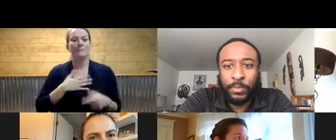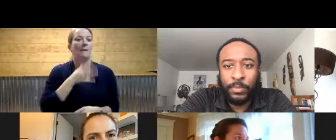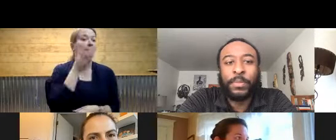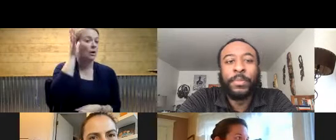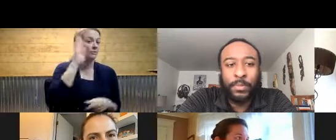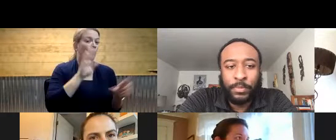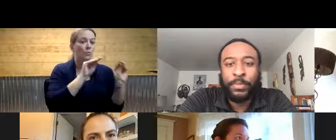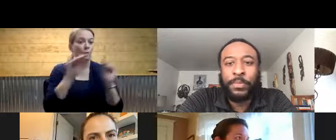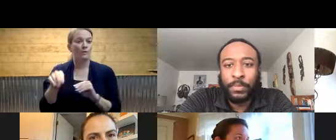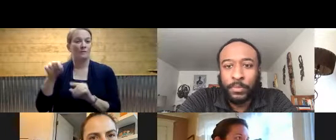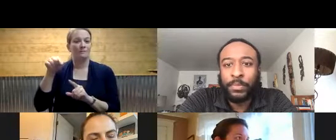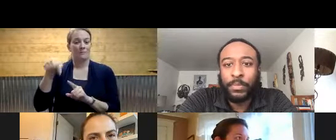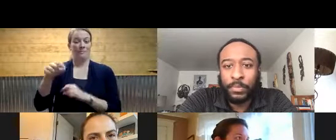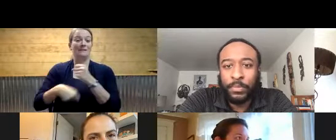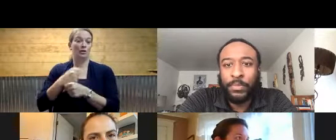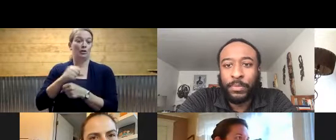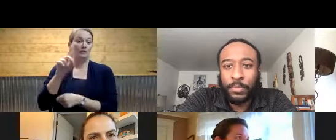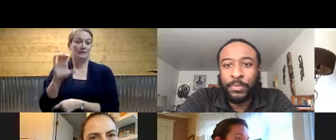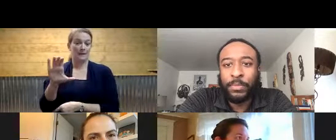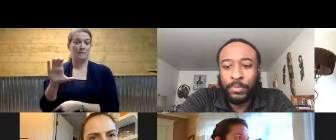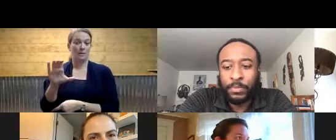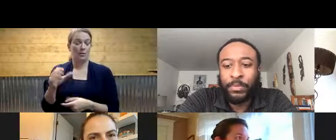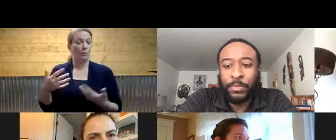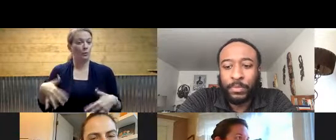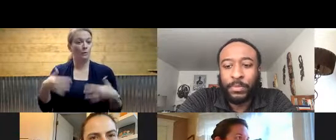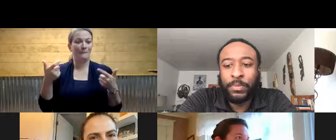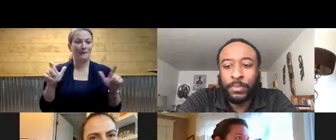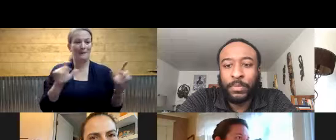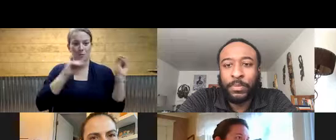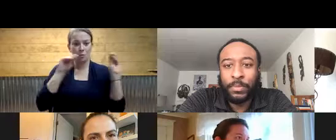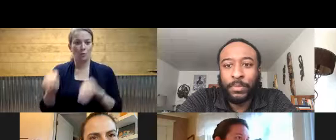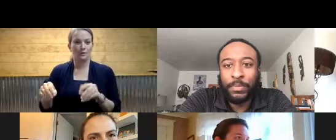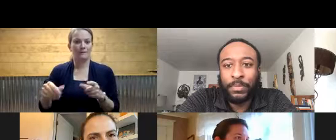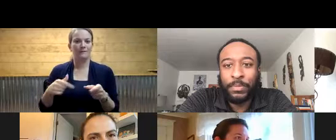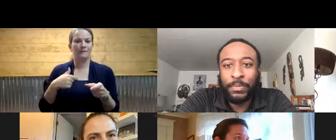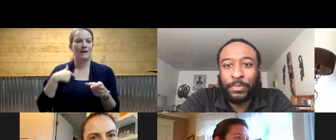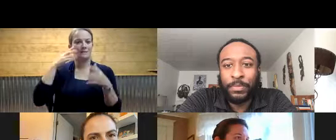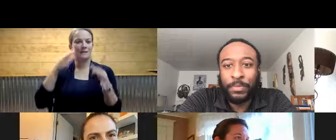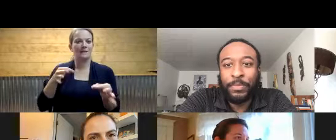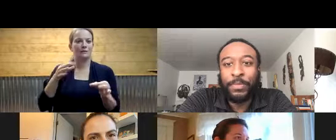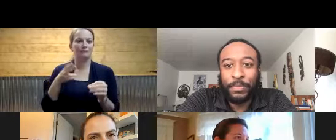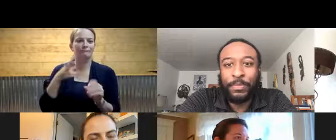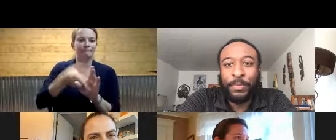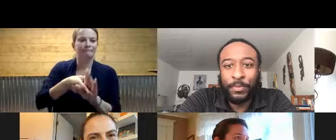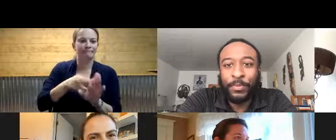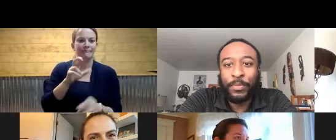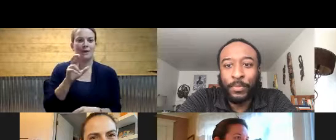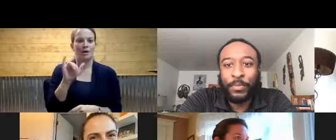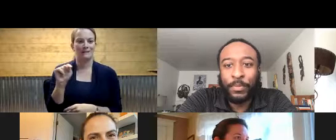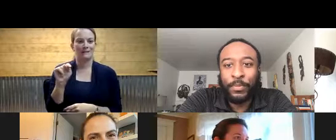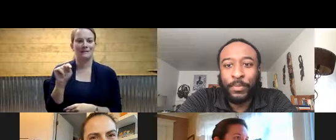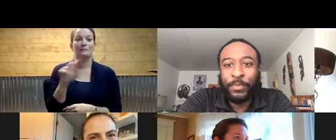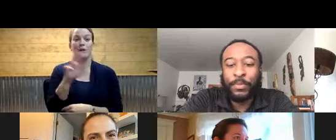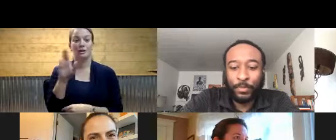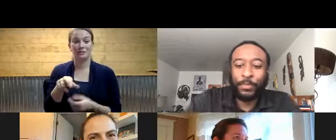December. So it's just a huge move. And I've decided to join RIT New York, which has been a pleasant